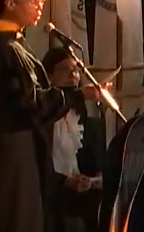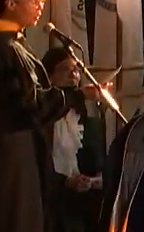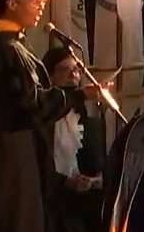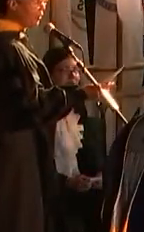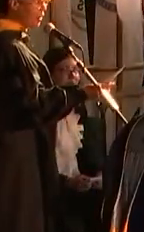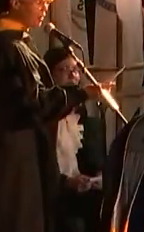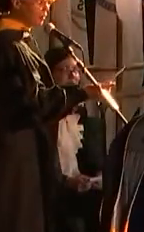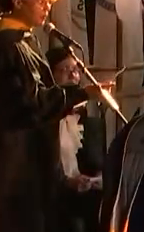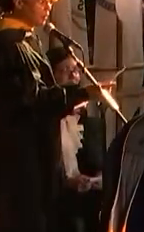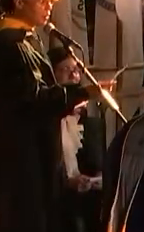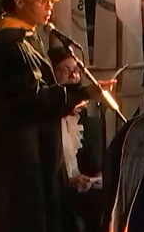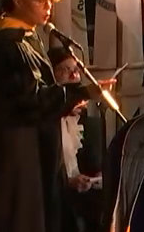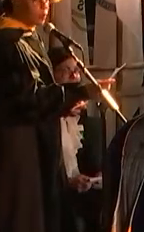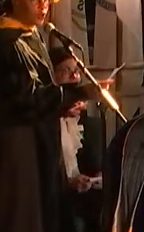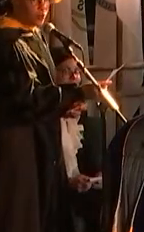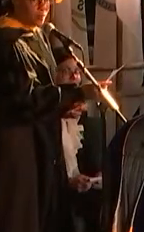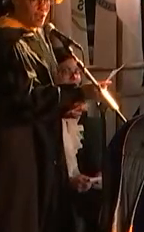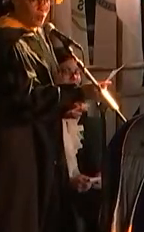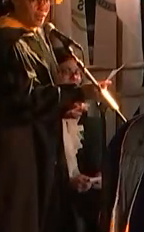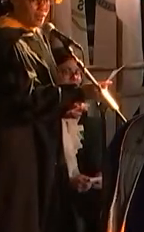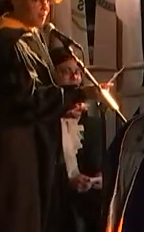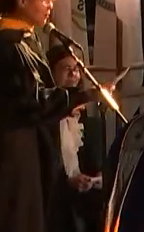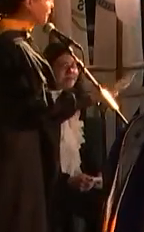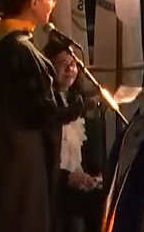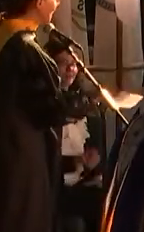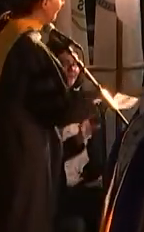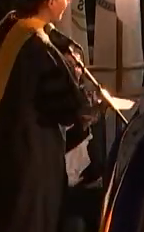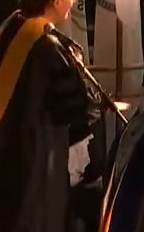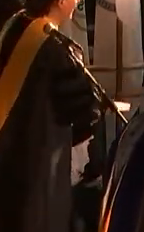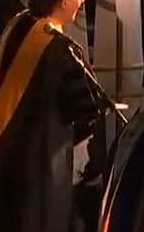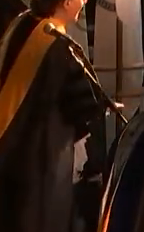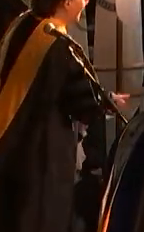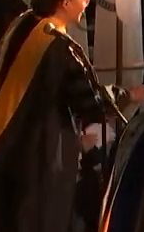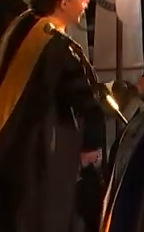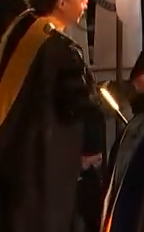Matthew Nogueira, summa cum laude.